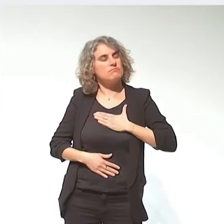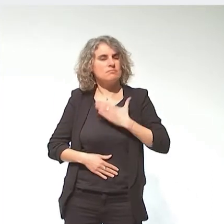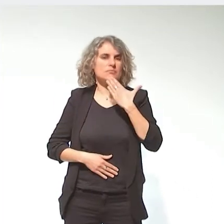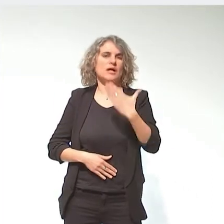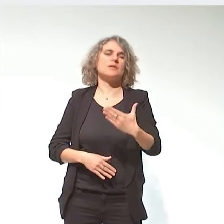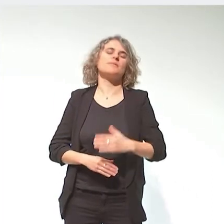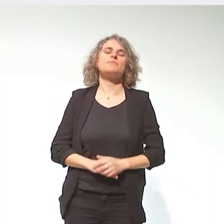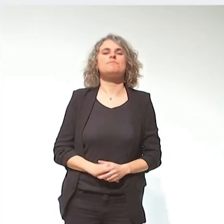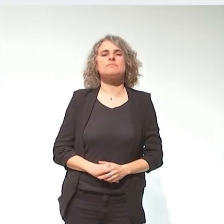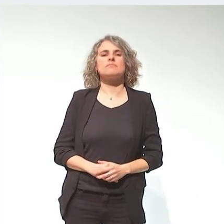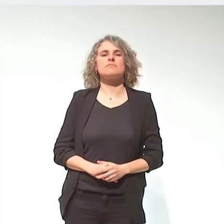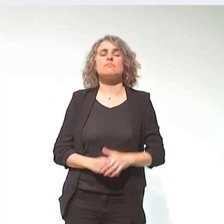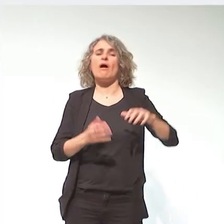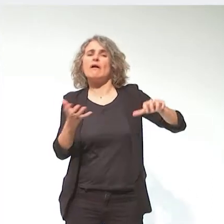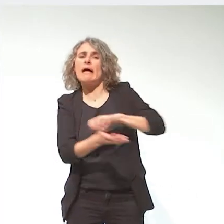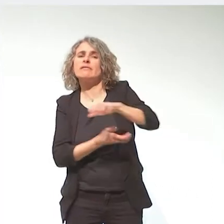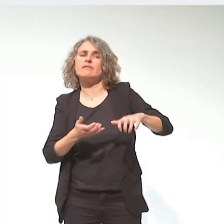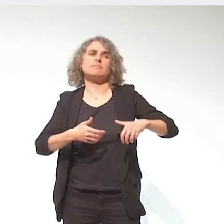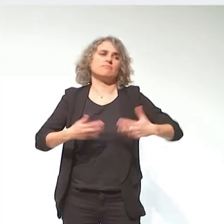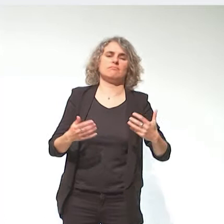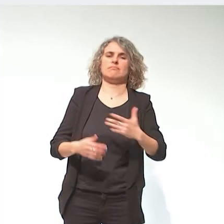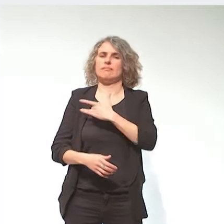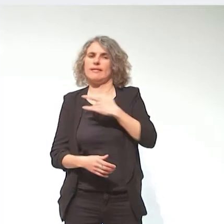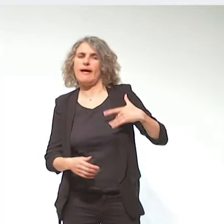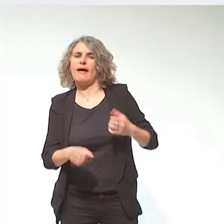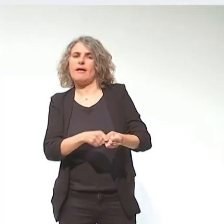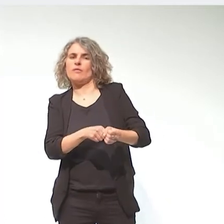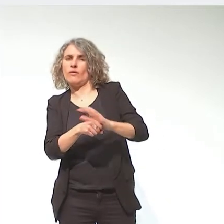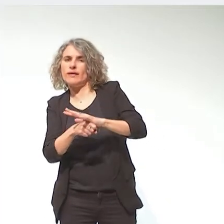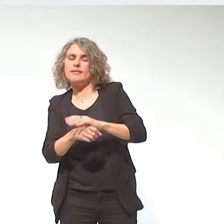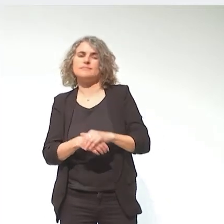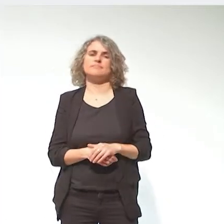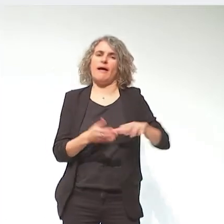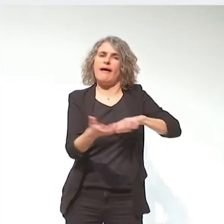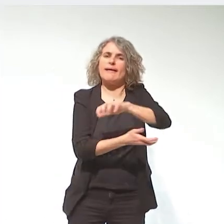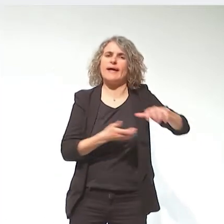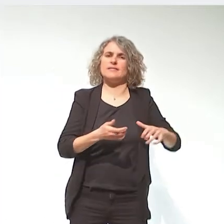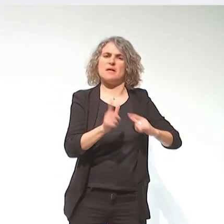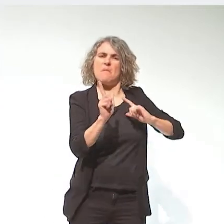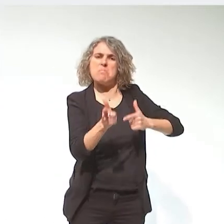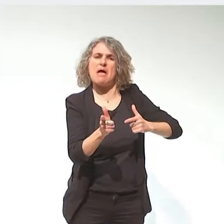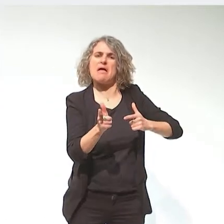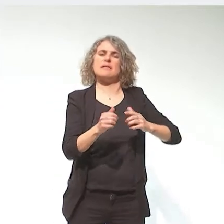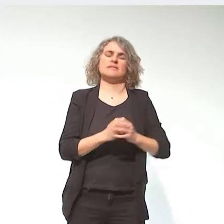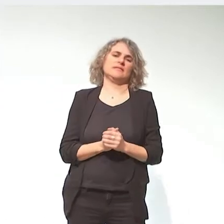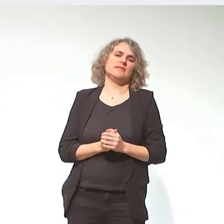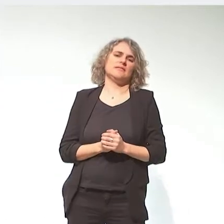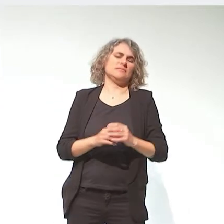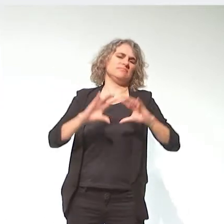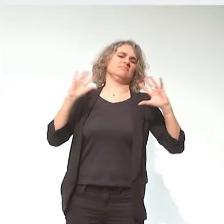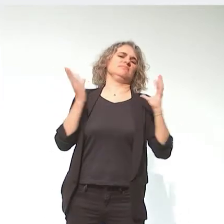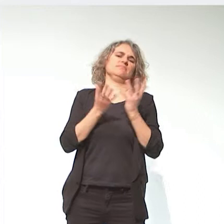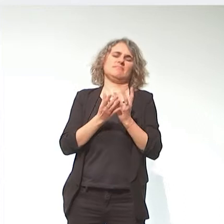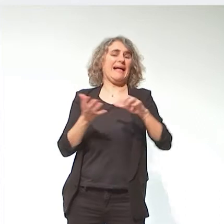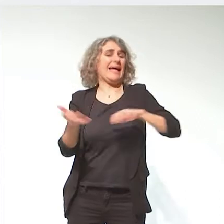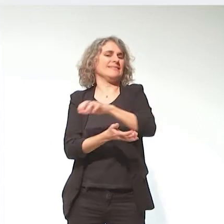the pandemic or the war, reveals and amplifies existing barriers,